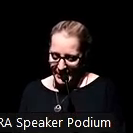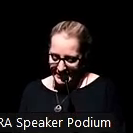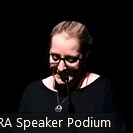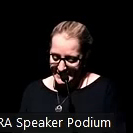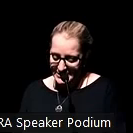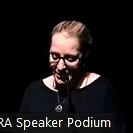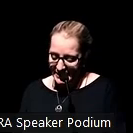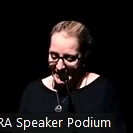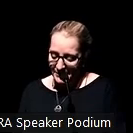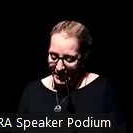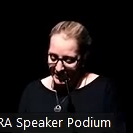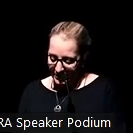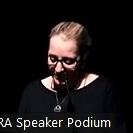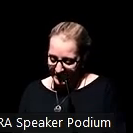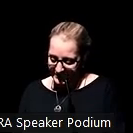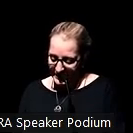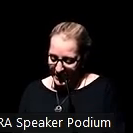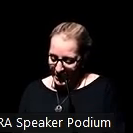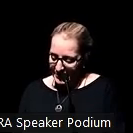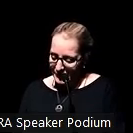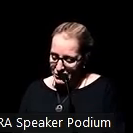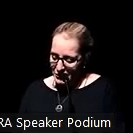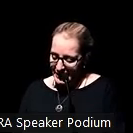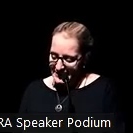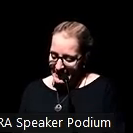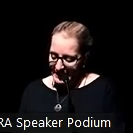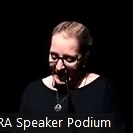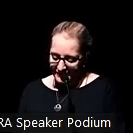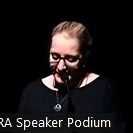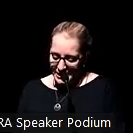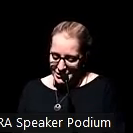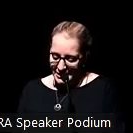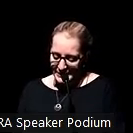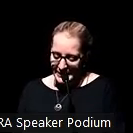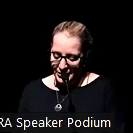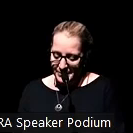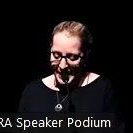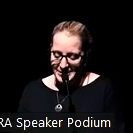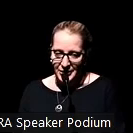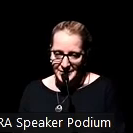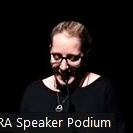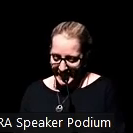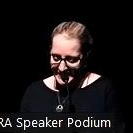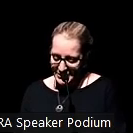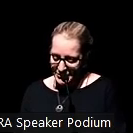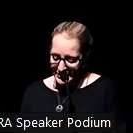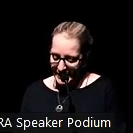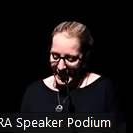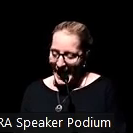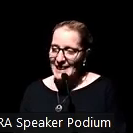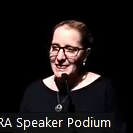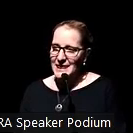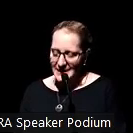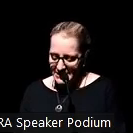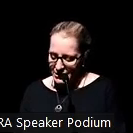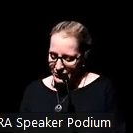climate policies targeting embodied carbon. Before joining the CLF, she completed her Master of Science degree